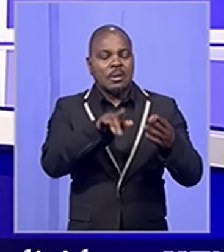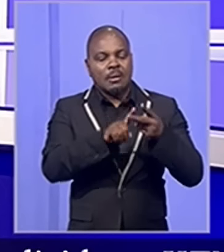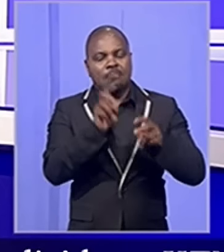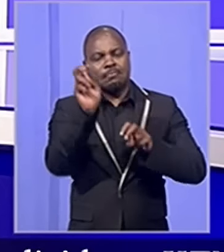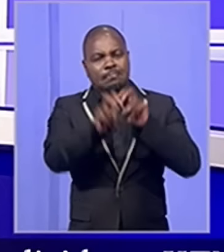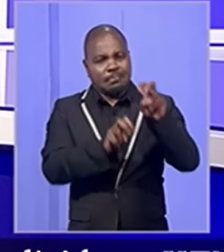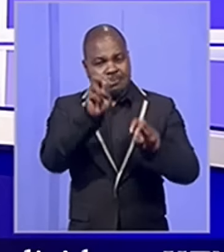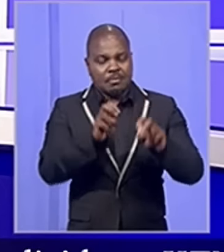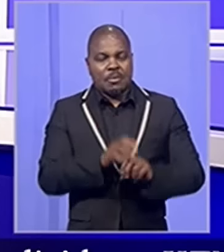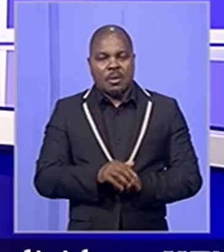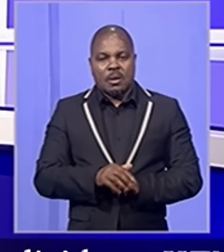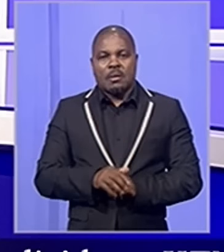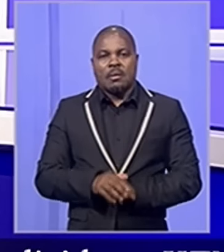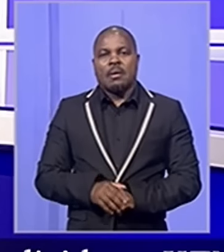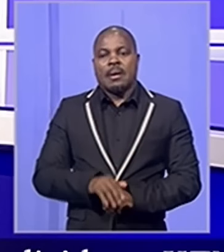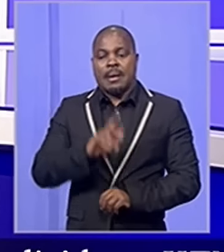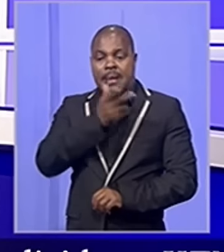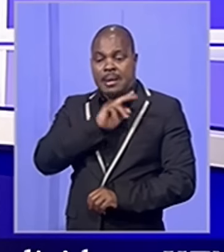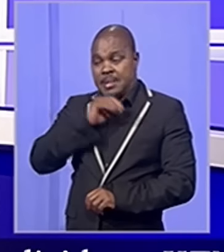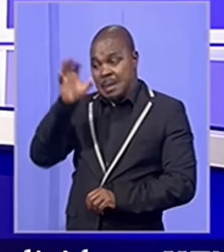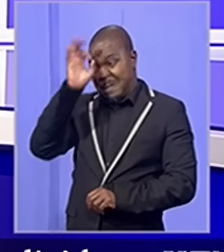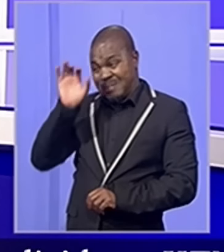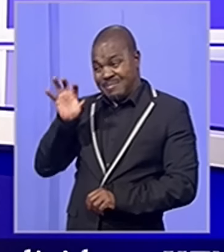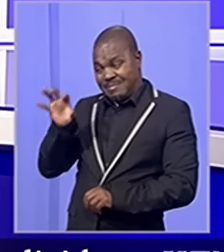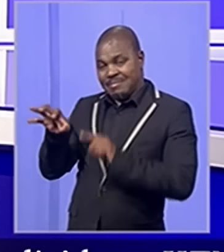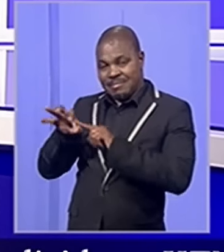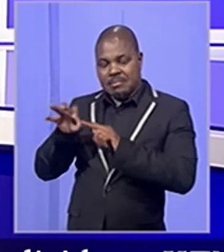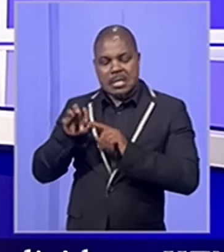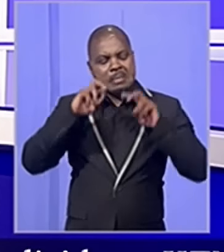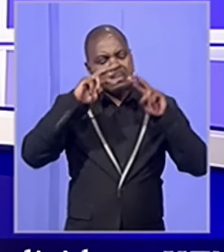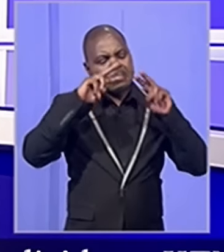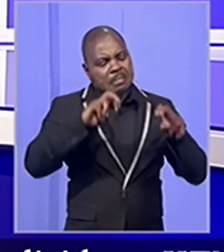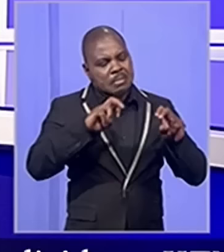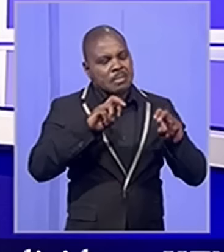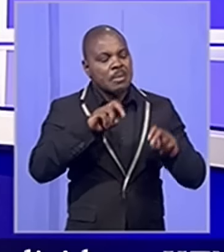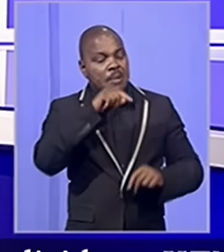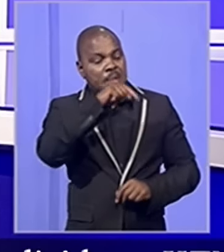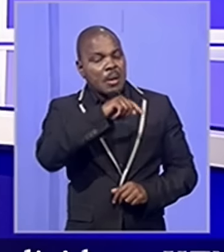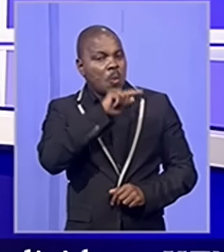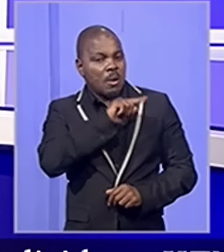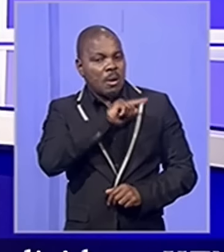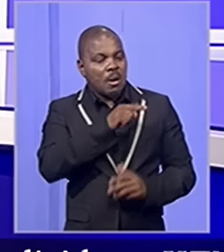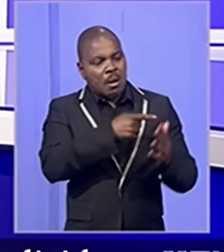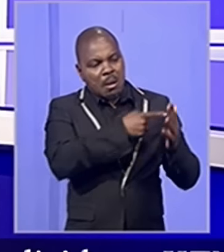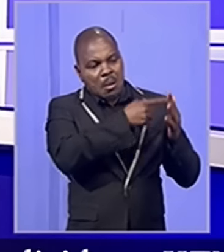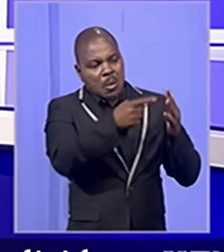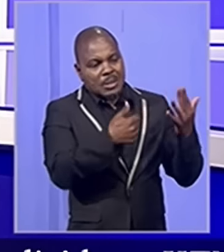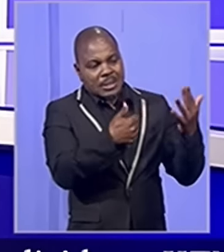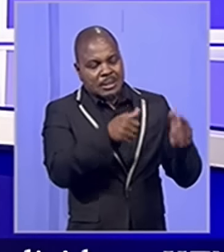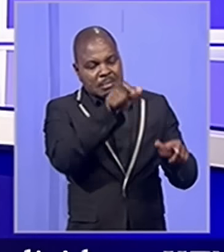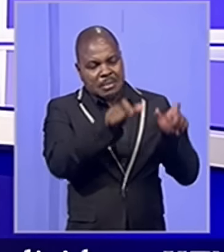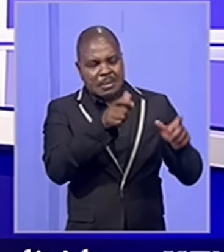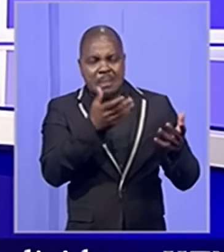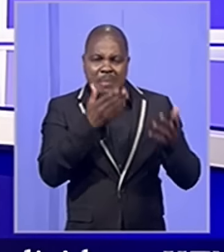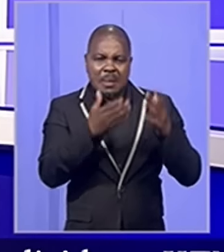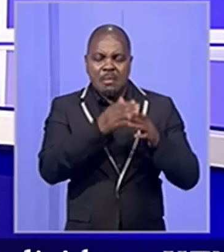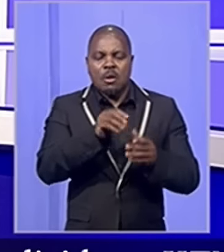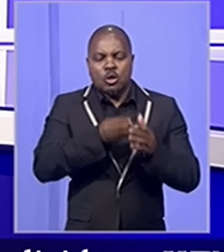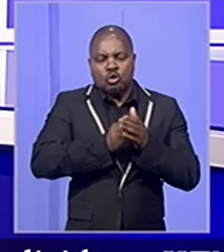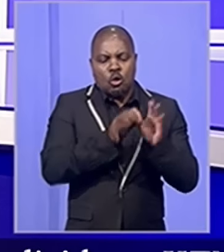kgothoso. Sepodisi sa porofense ya KwaZulu-Natal se batlisisa kgetse gape ya gore babelaelwa ba ka tswe ba amega mo dintweng